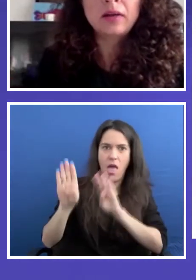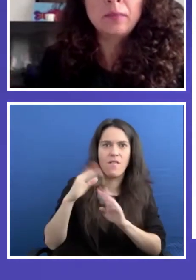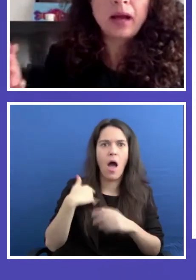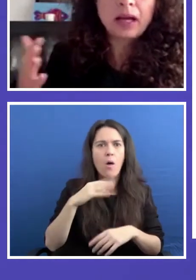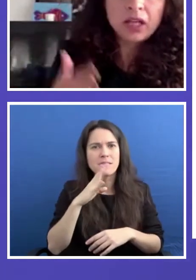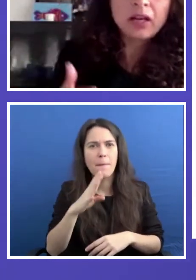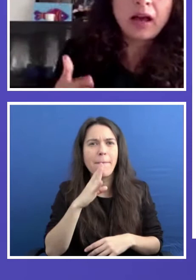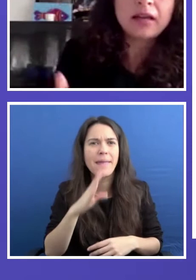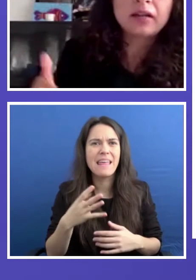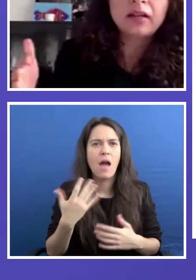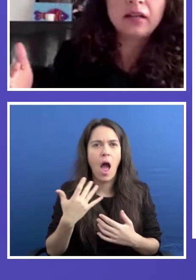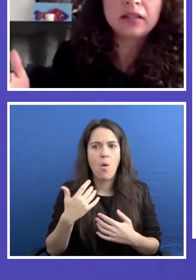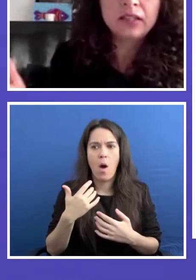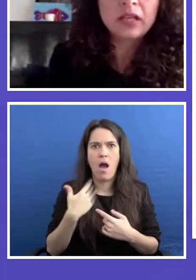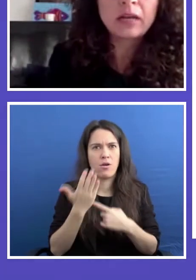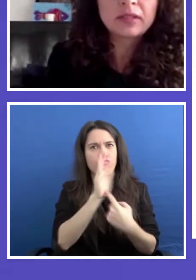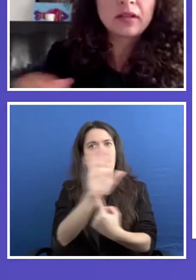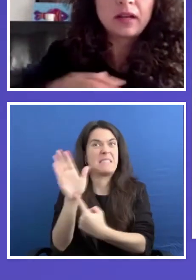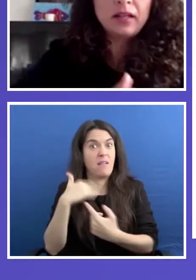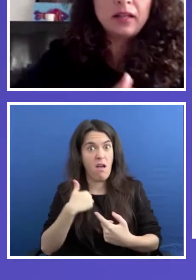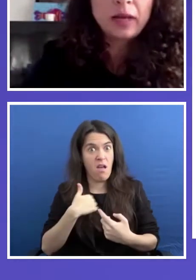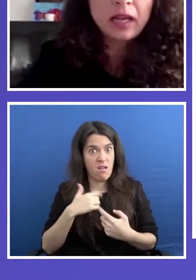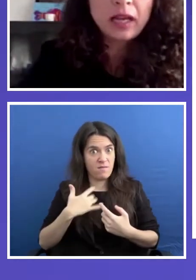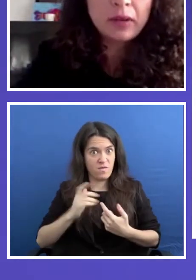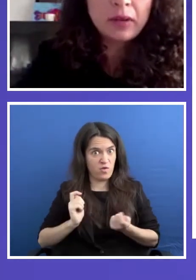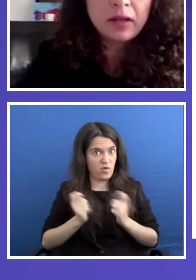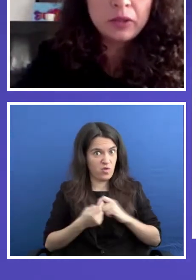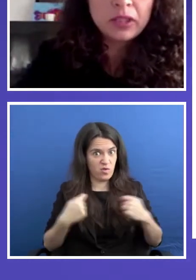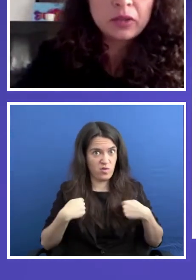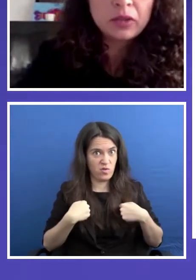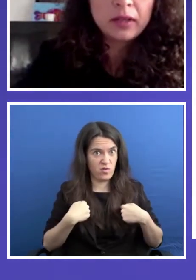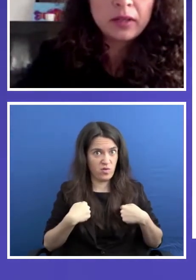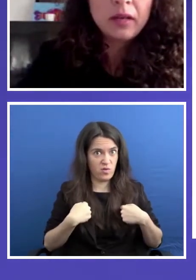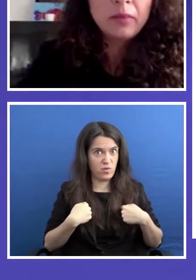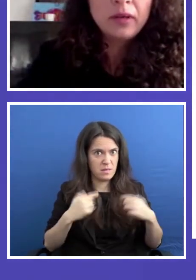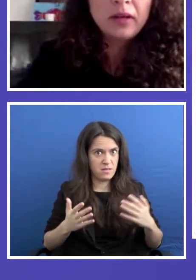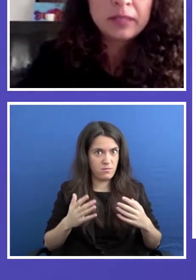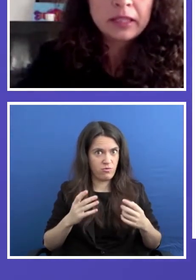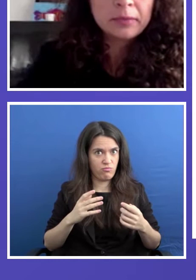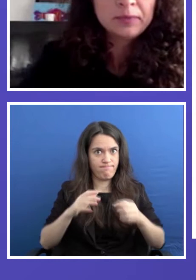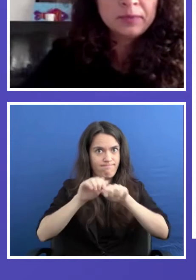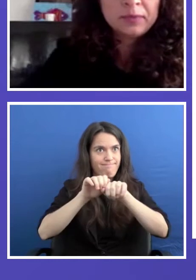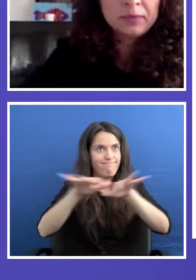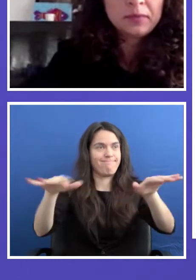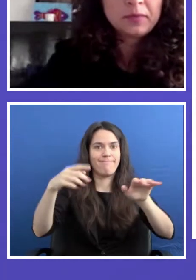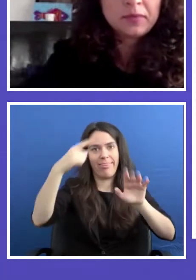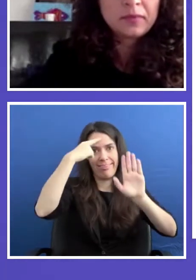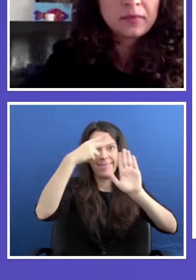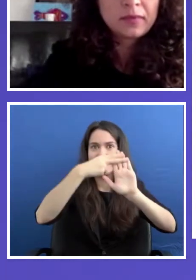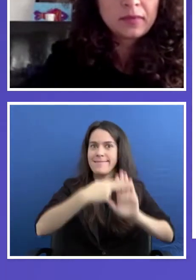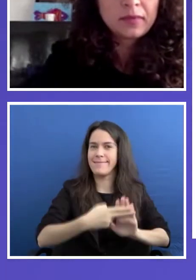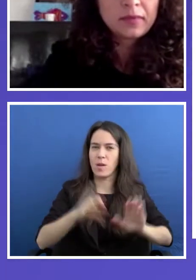are represented, in order to change the stereotypes when it comes to